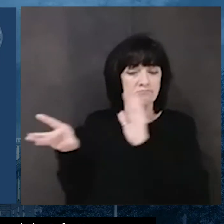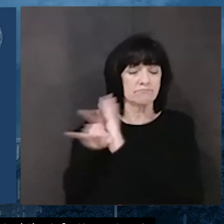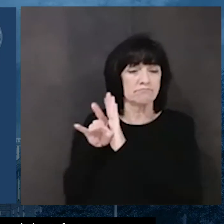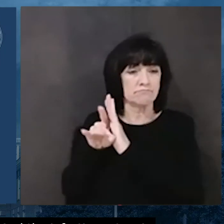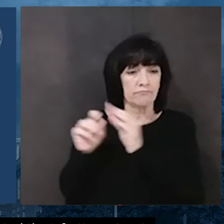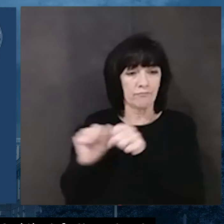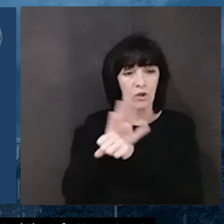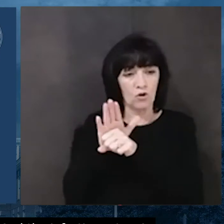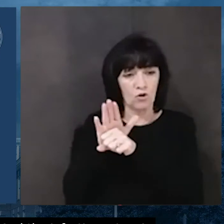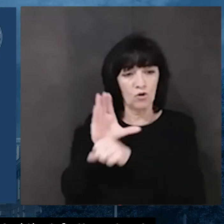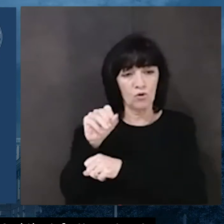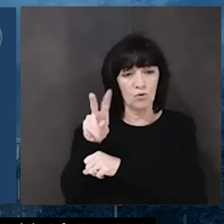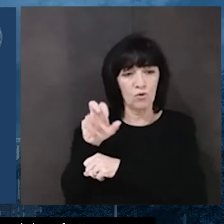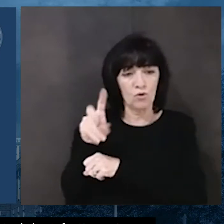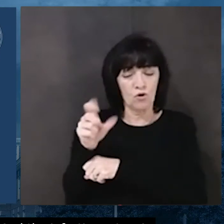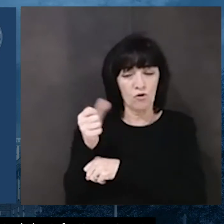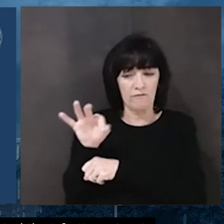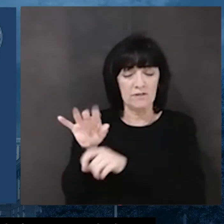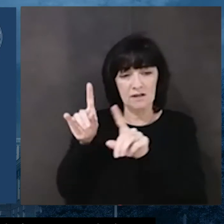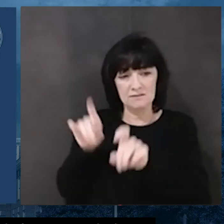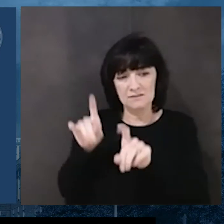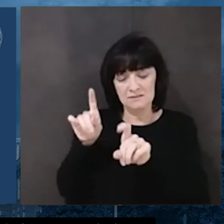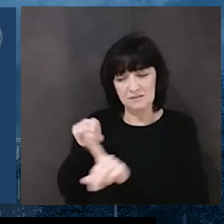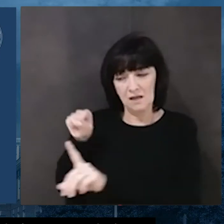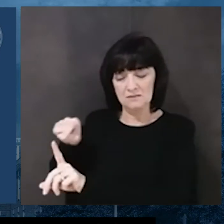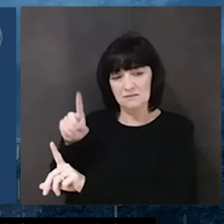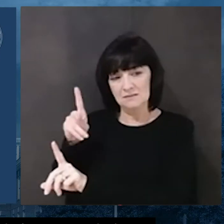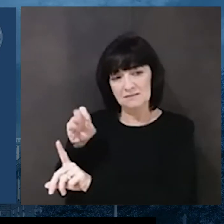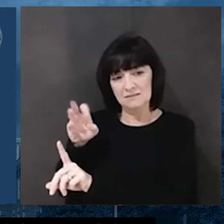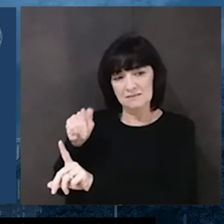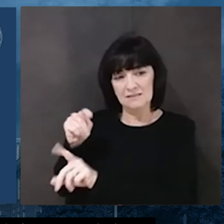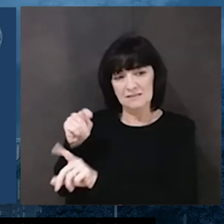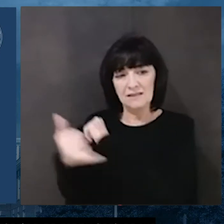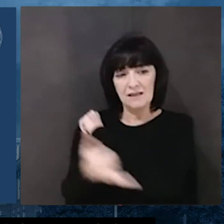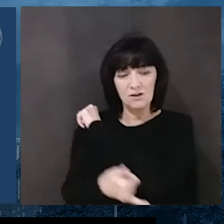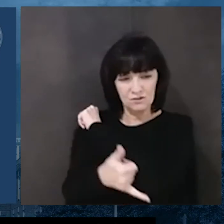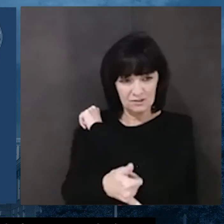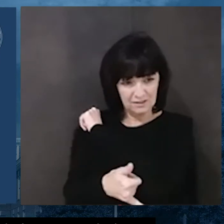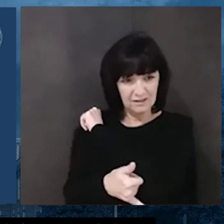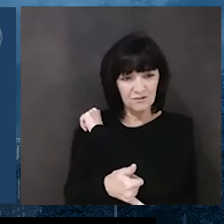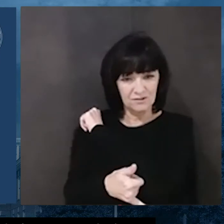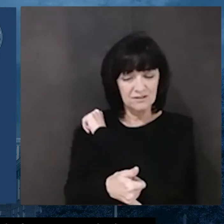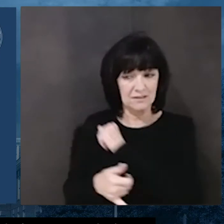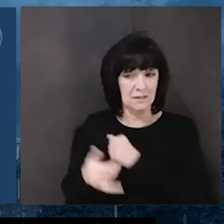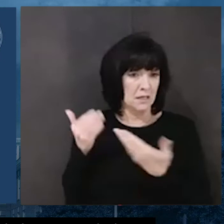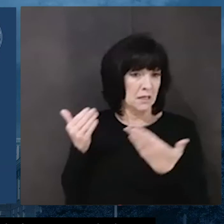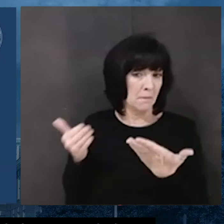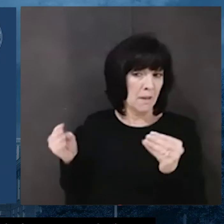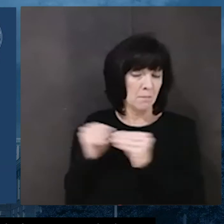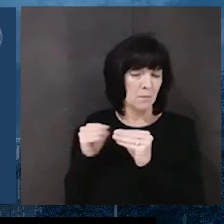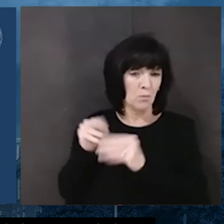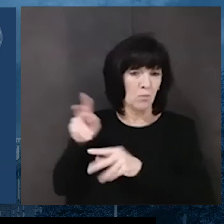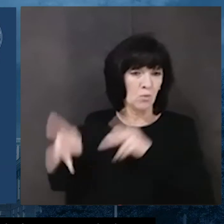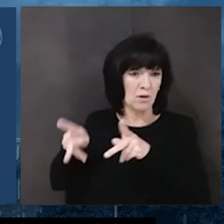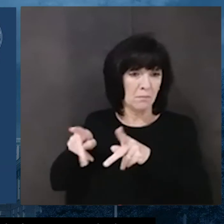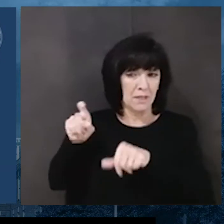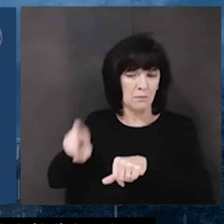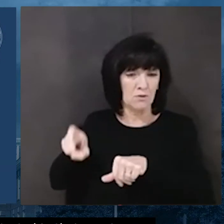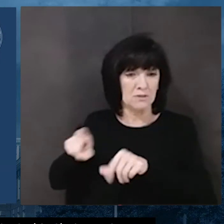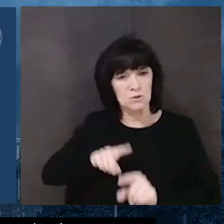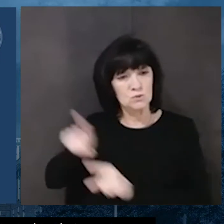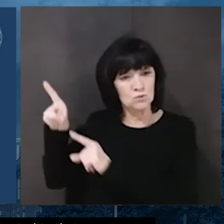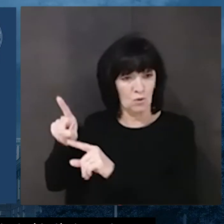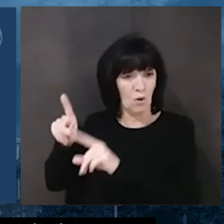be, probably, or not as many people are being tested in Kent County as should be tested. And so we're